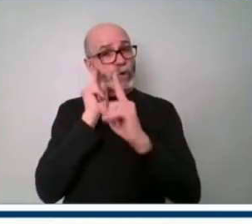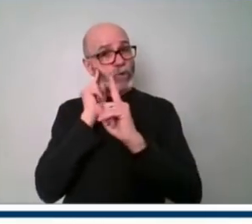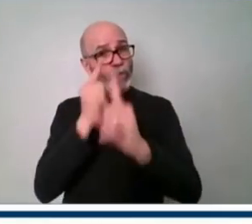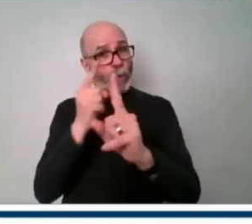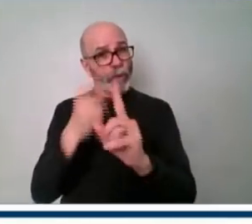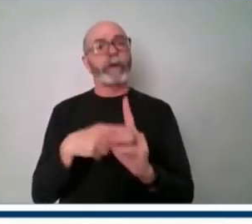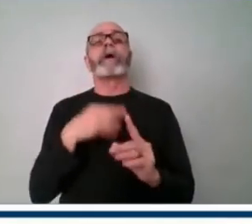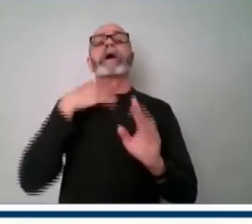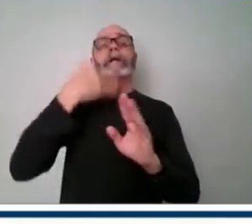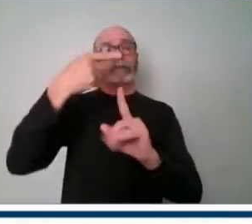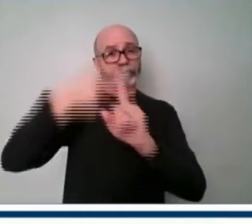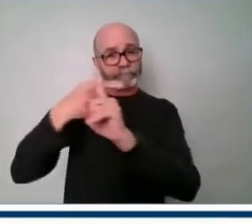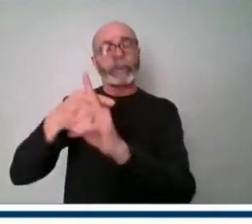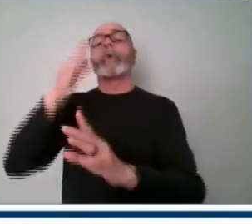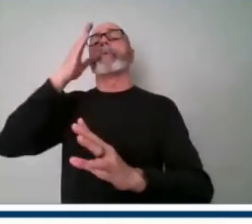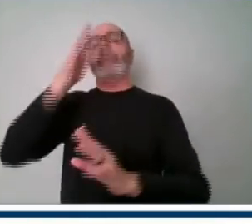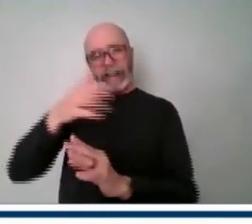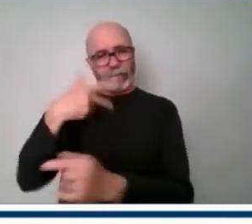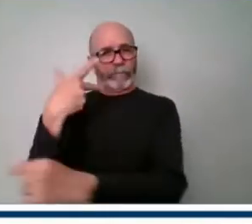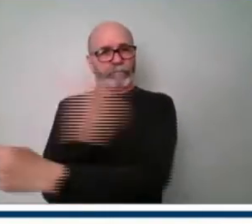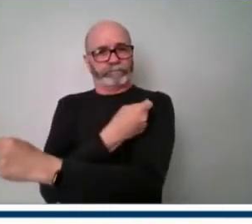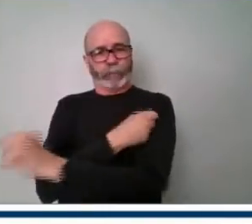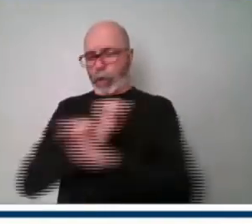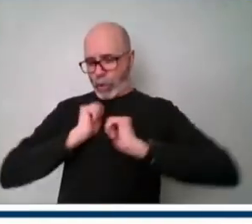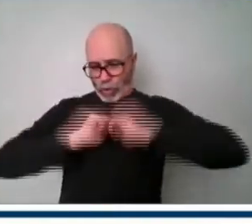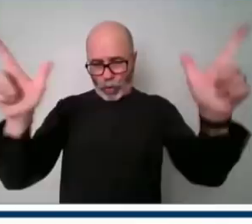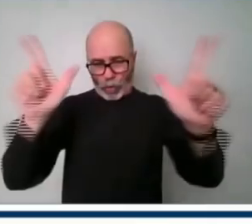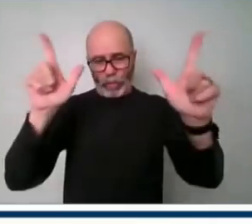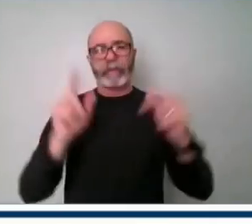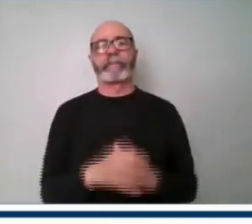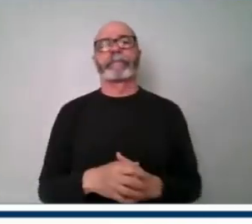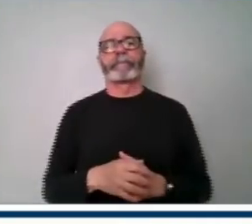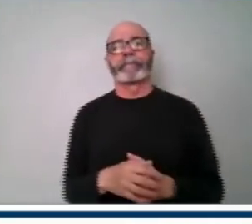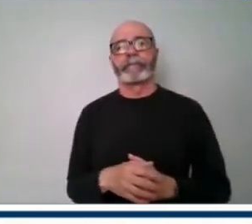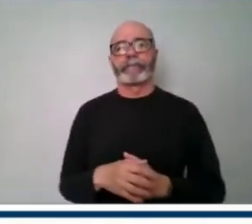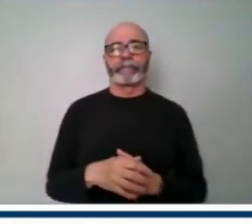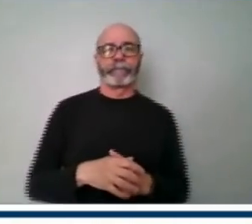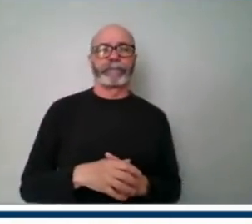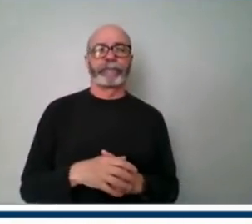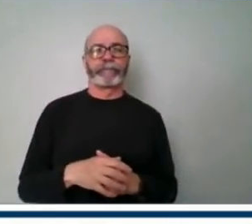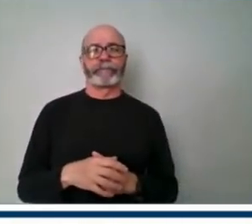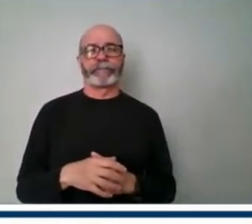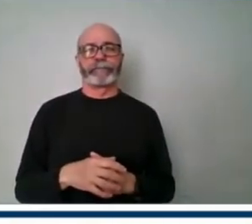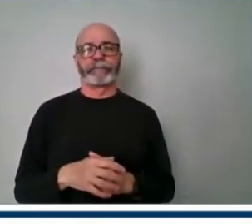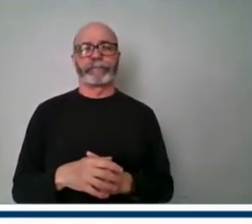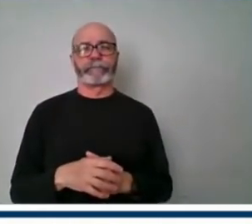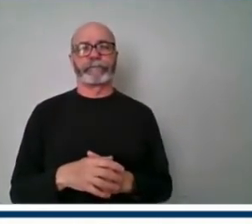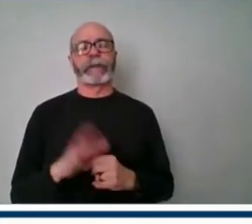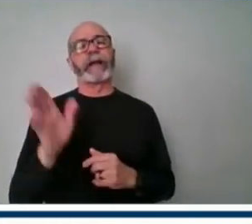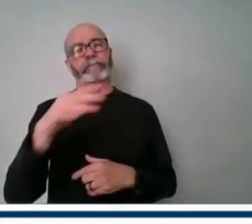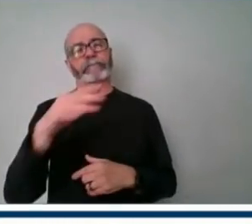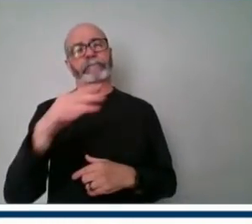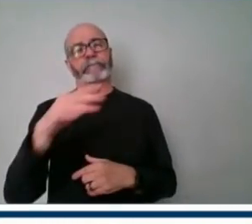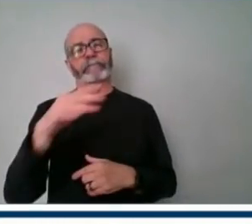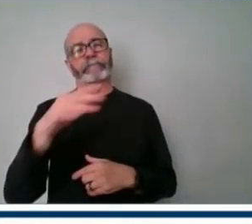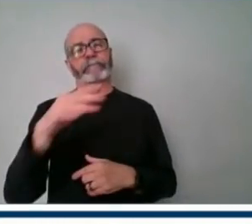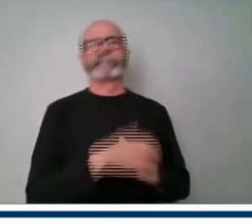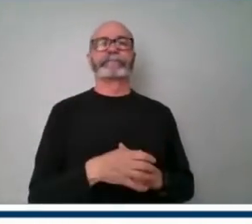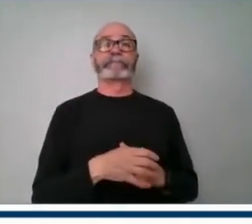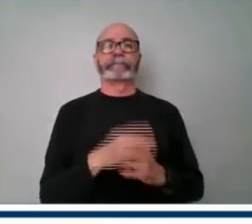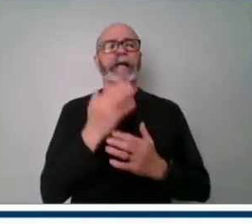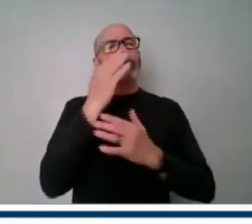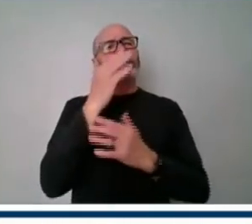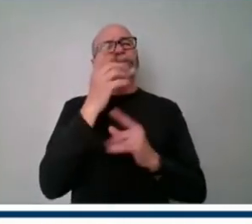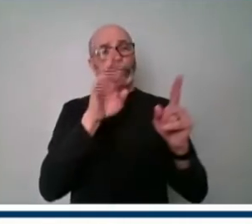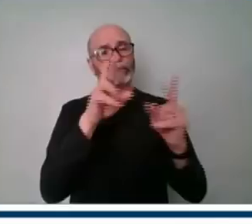do. There's also a lot of frustration, Dr. Strang, coming from people who are 80 plus and are seeing people decades younger being